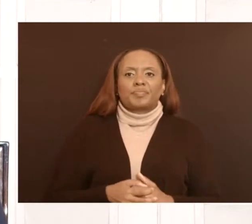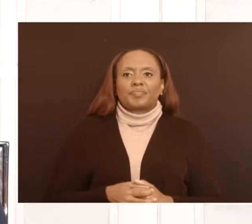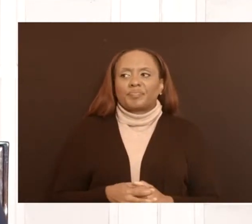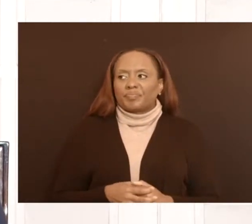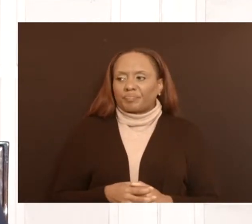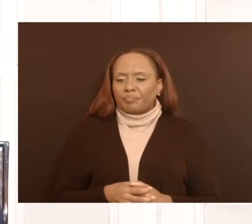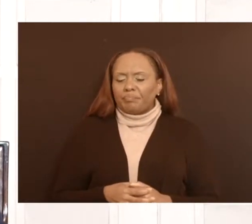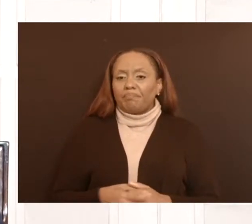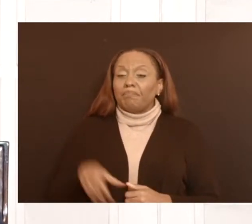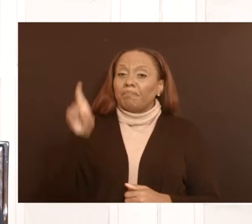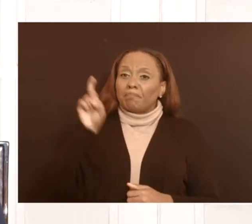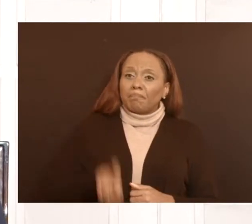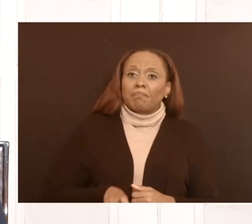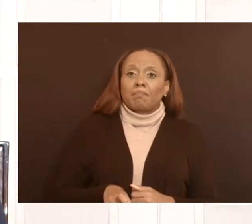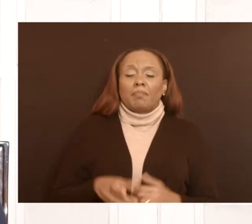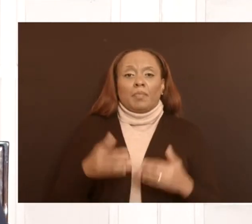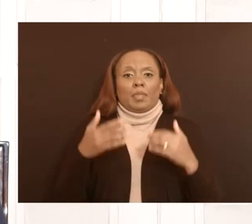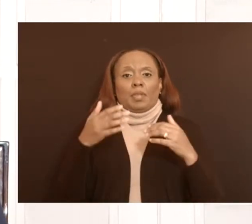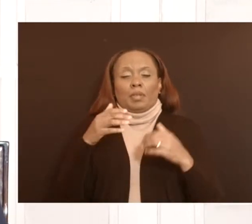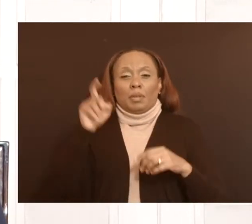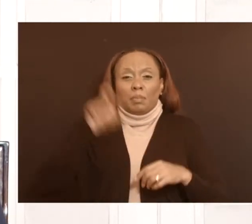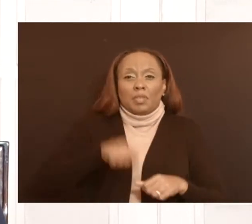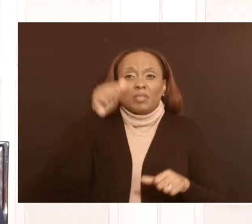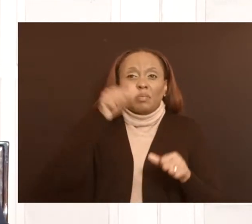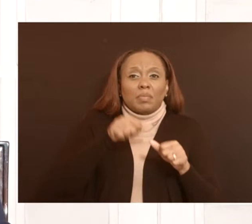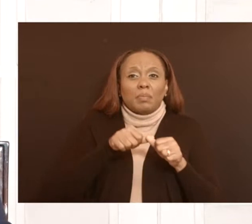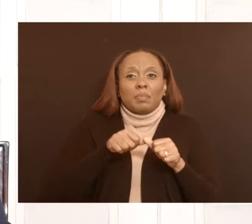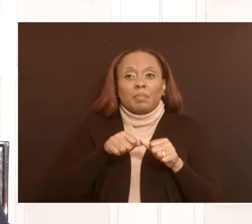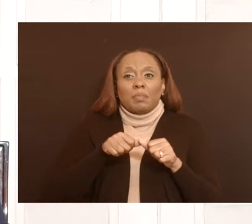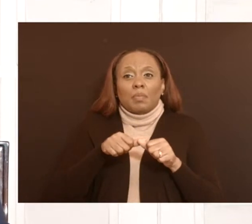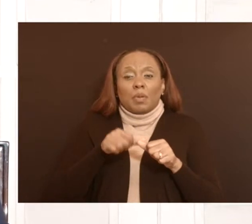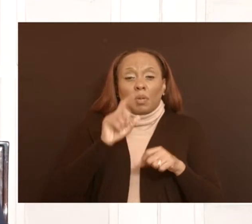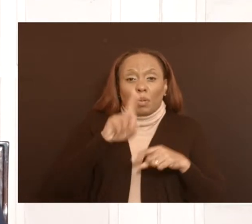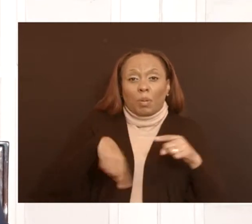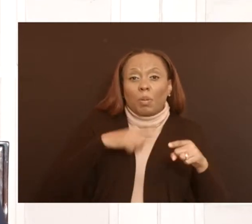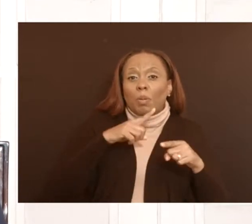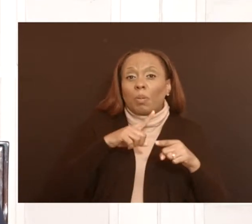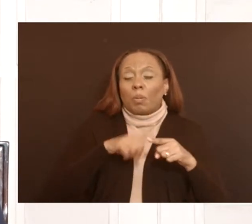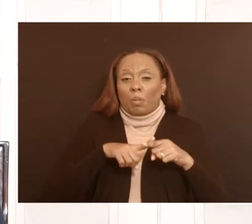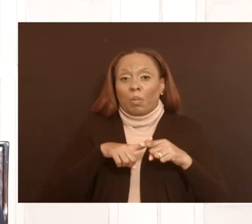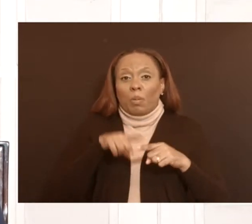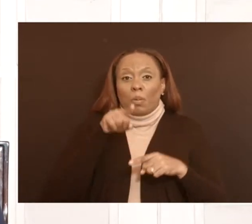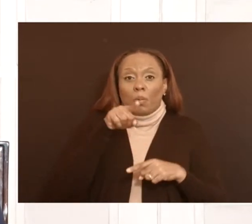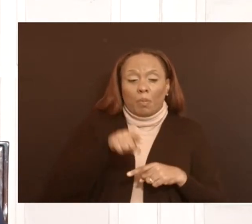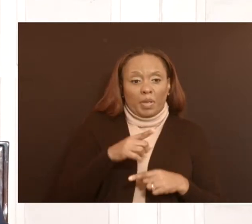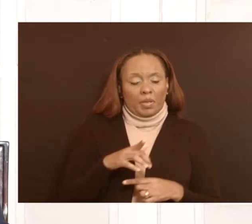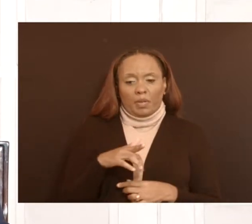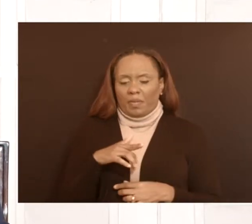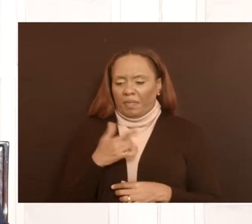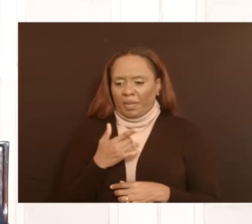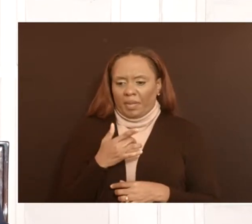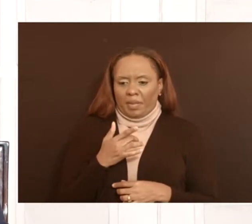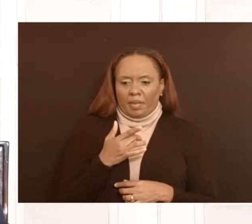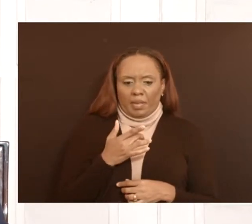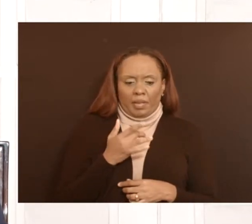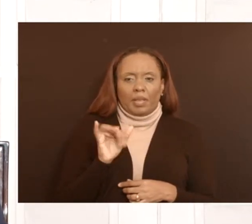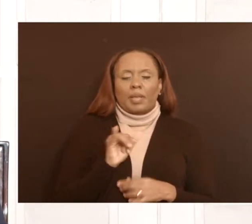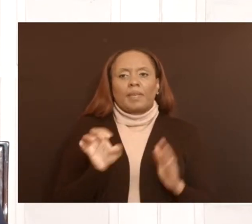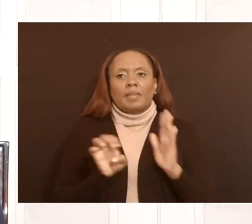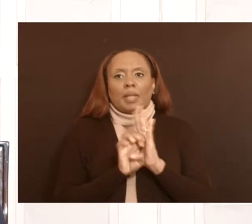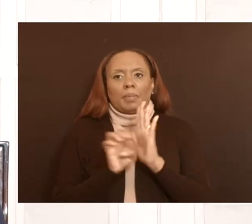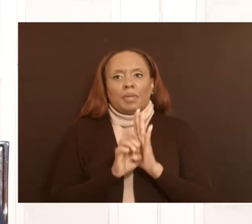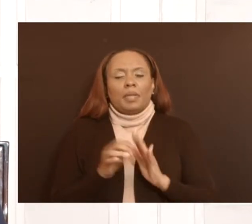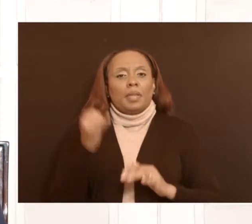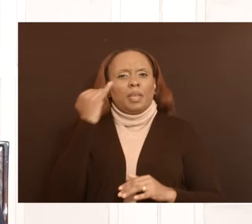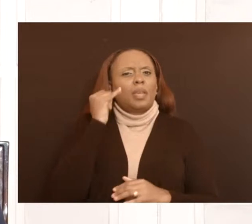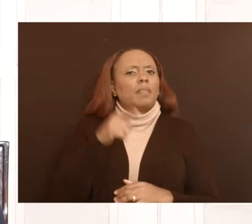must have a high index of suspicion. And in having a high index of suspicion, what does that mean? Simple, down to earth. If you have a cough,